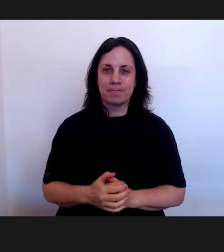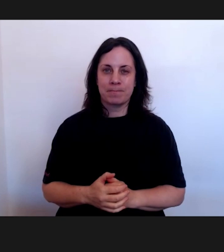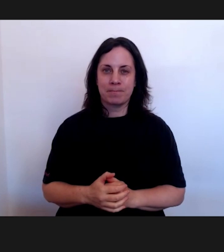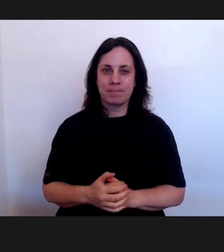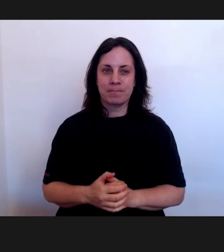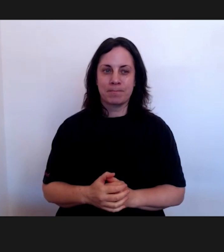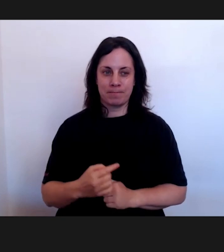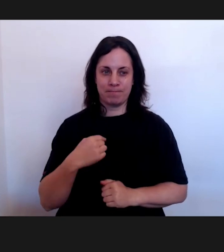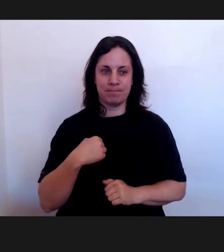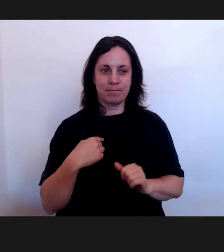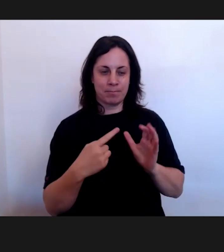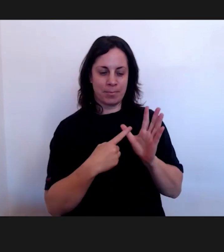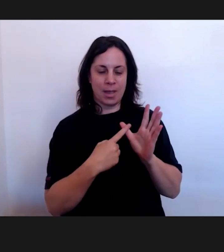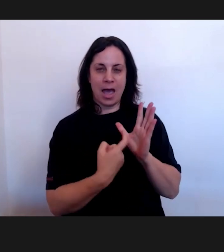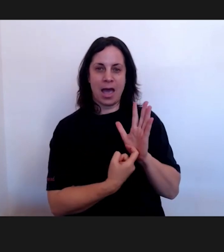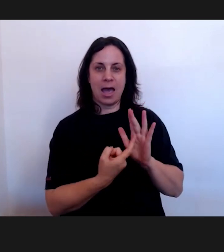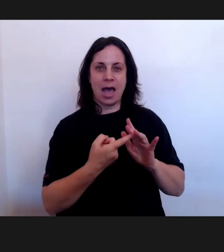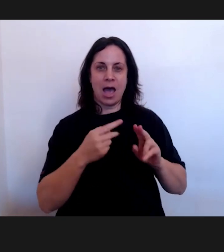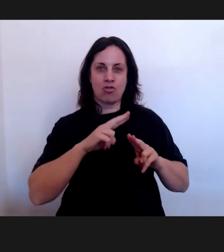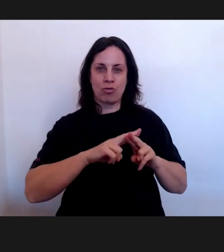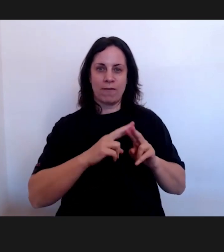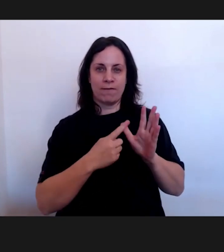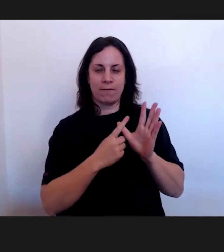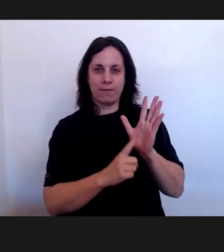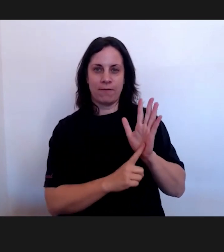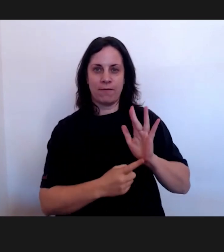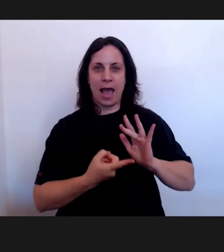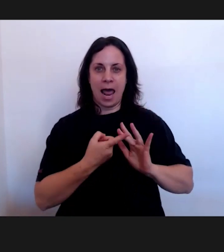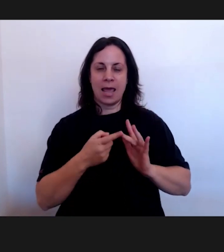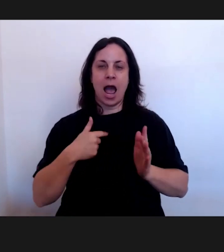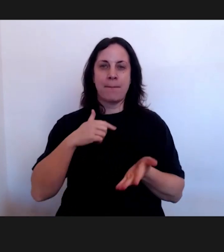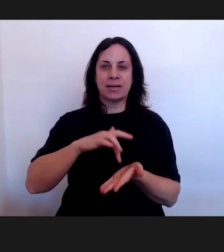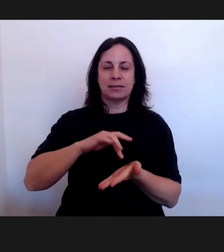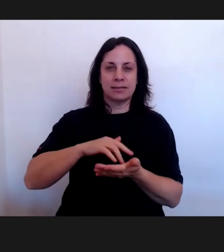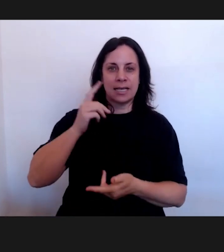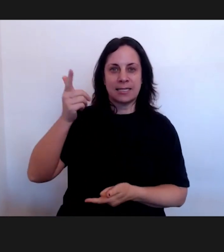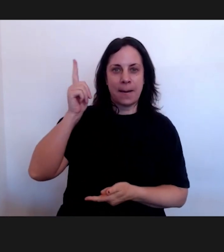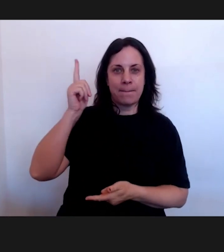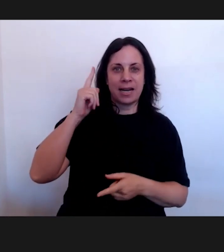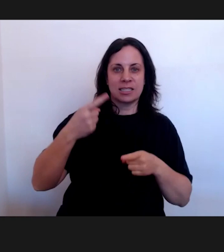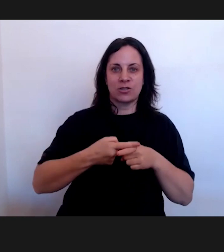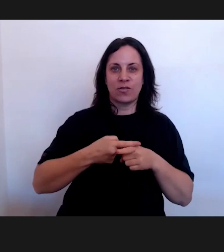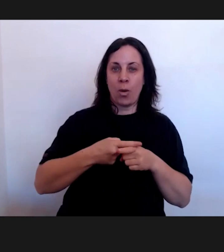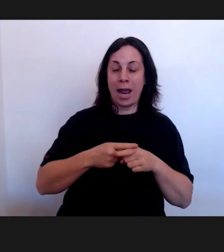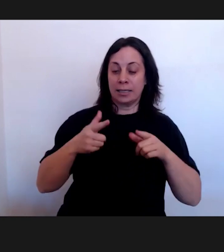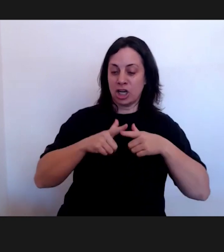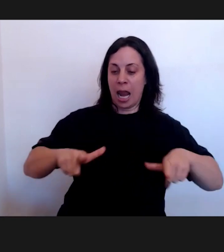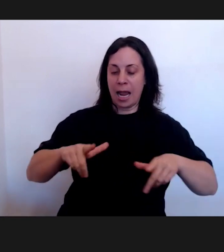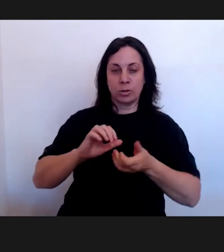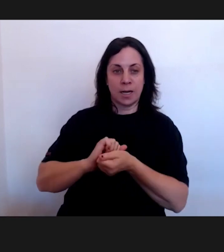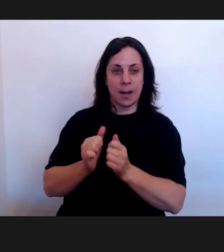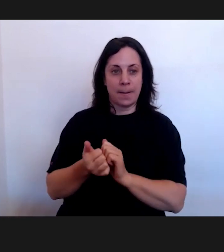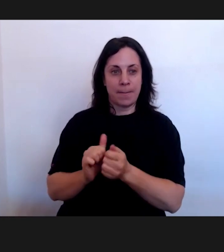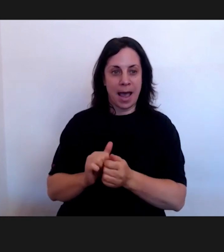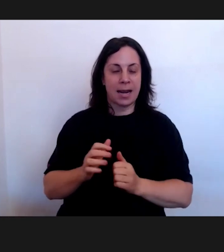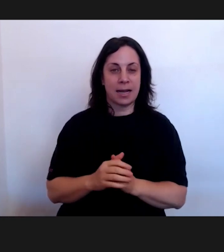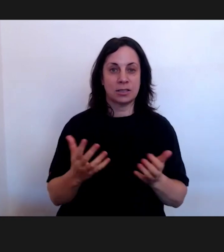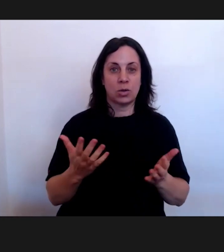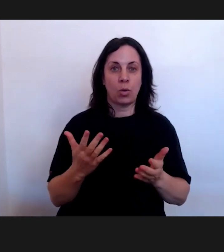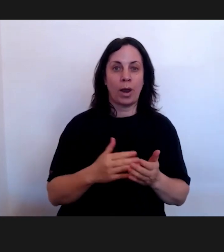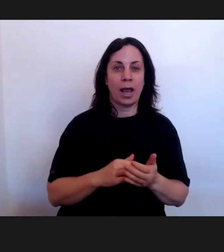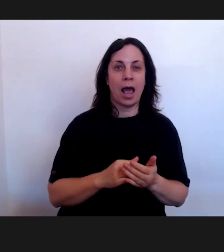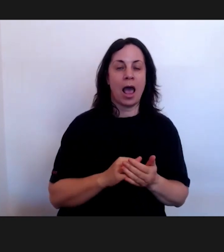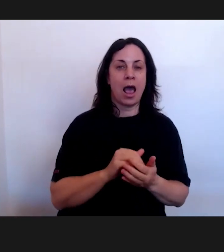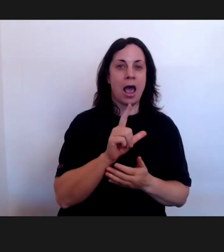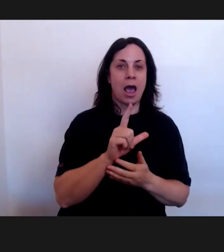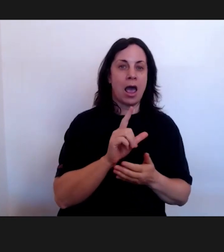my name is Arif Ali and I work as a Center Manager for English Language Partners, HUT and Porirua, and